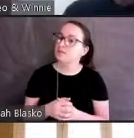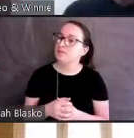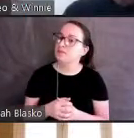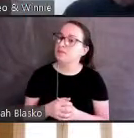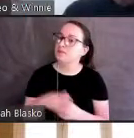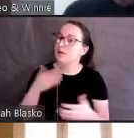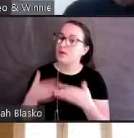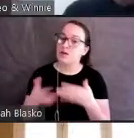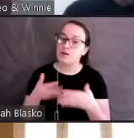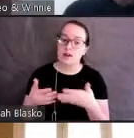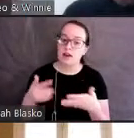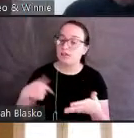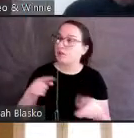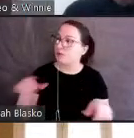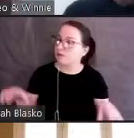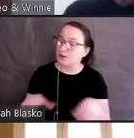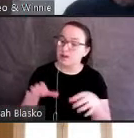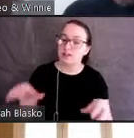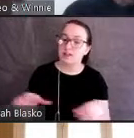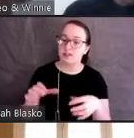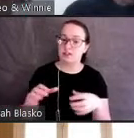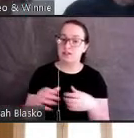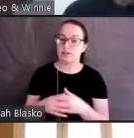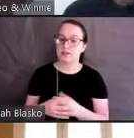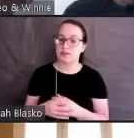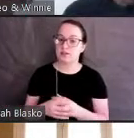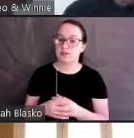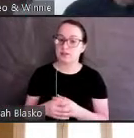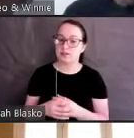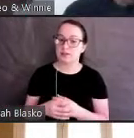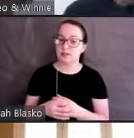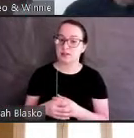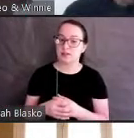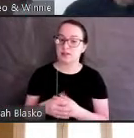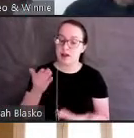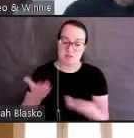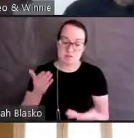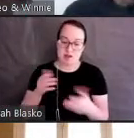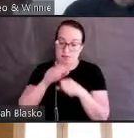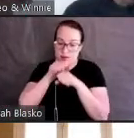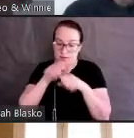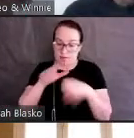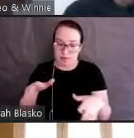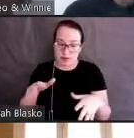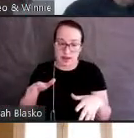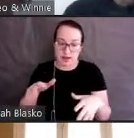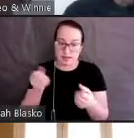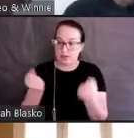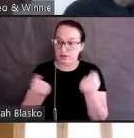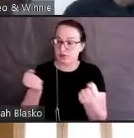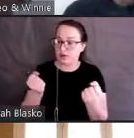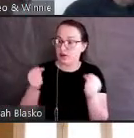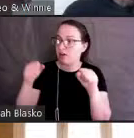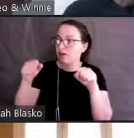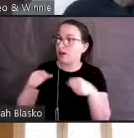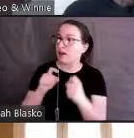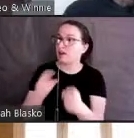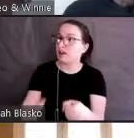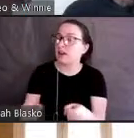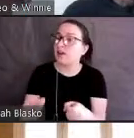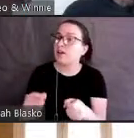do, Father, whether we have, I don't know, maybe we're blessed to have a car to give away, or we have other things to give away,